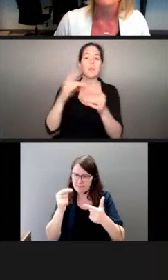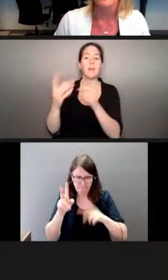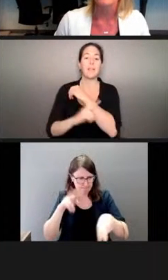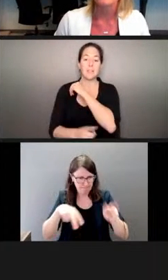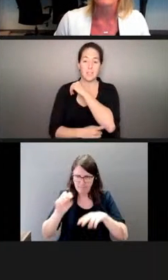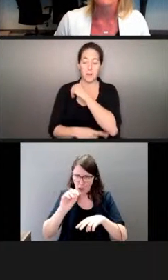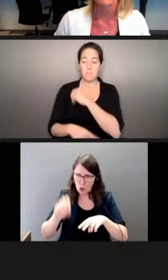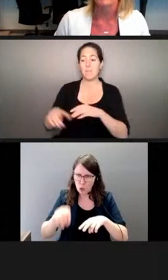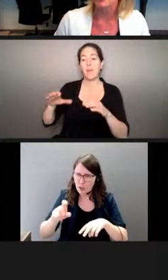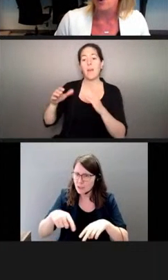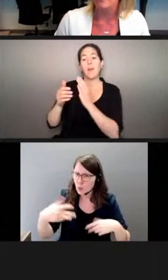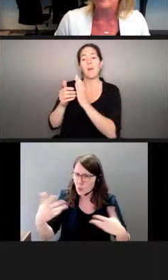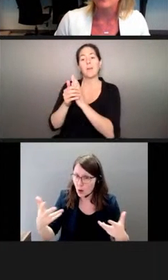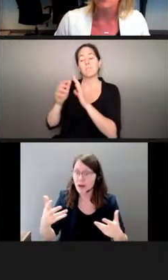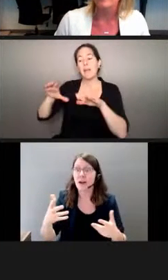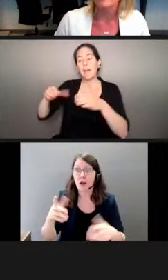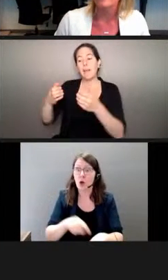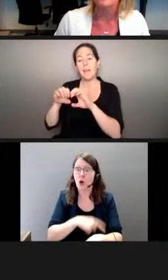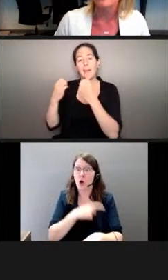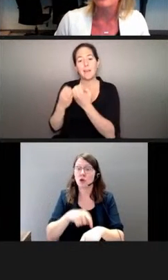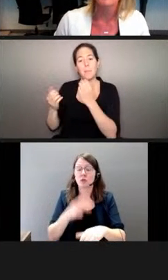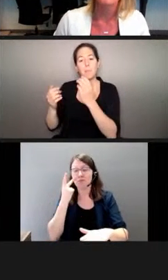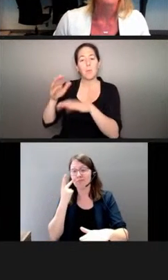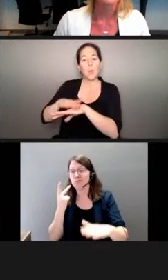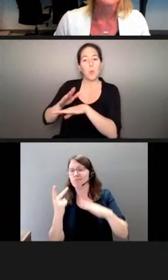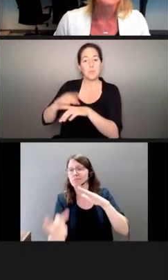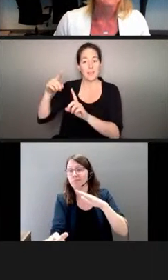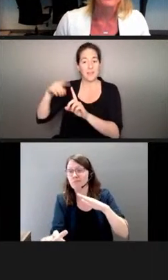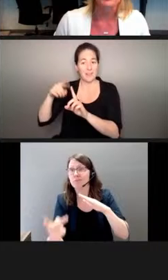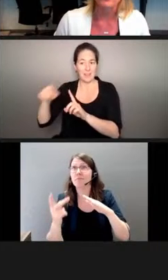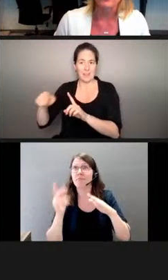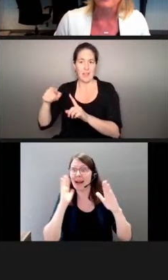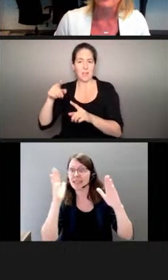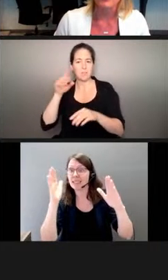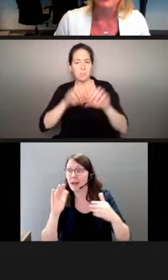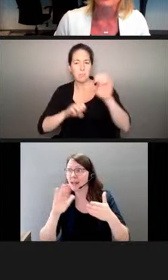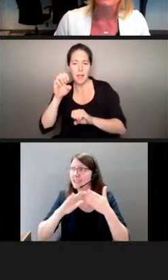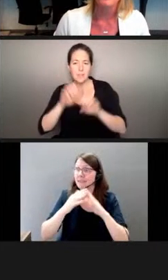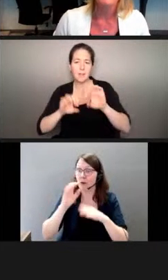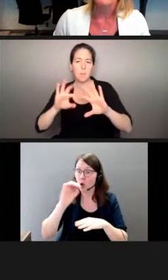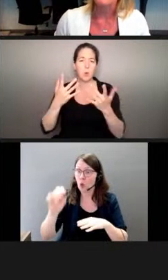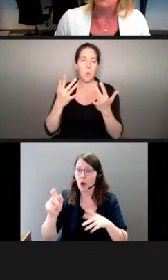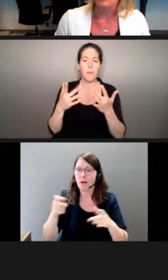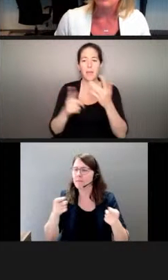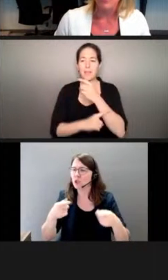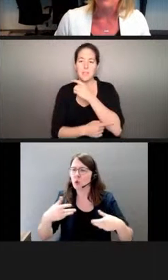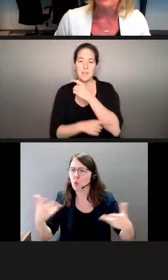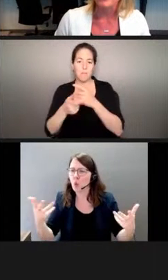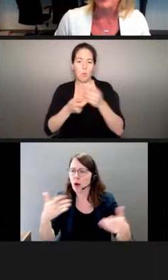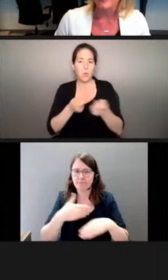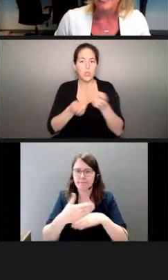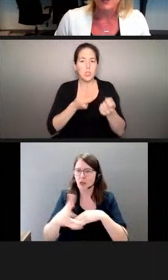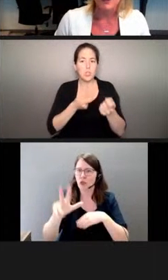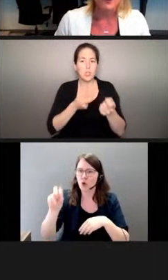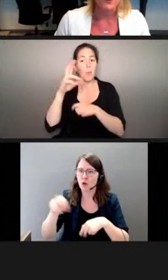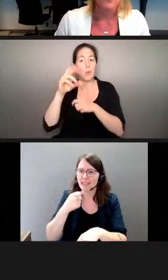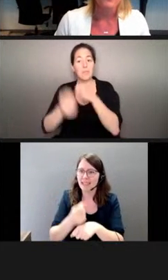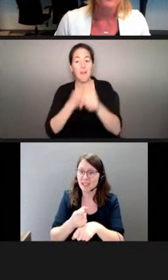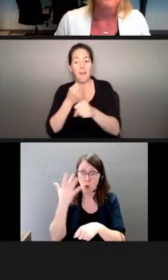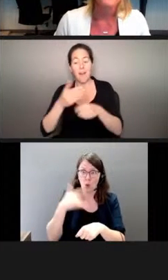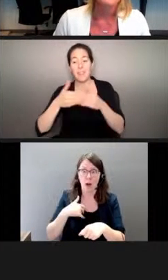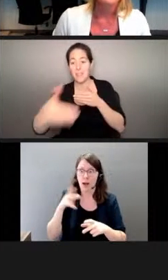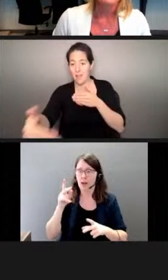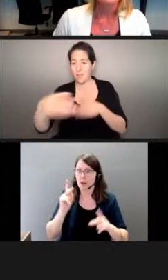projections that estimate the future quantities of waste that the city will need to manage over the next 30 years as Ottawa's population continues to